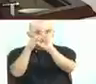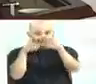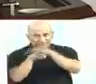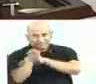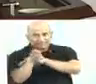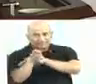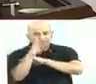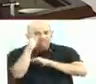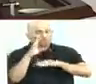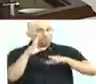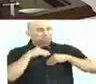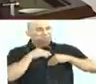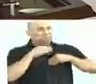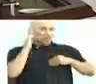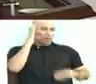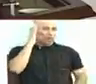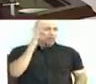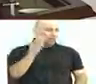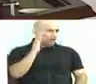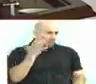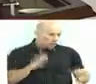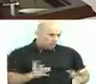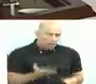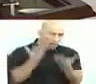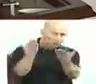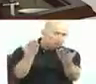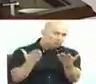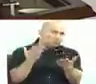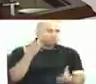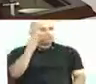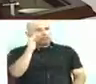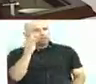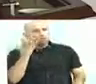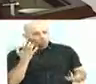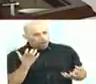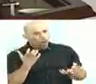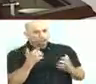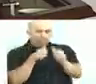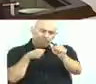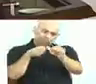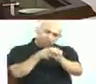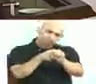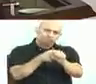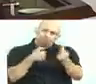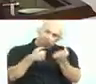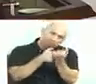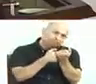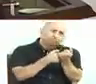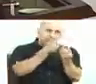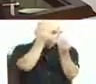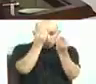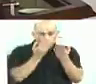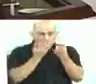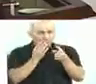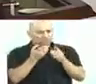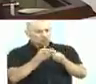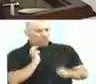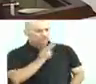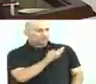God doesn't want our offerings. God wants the allegiance and the obedience of